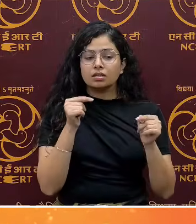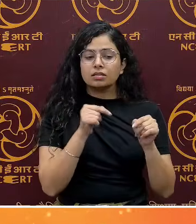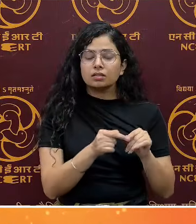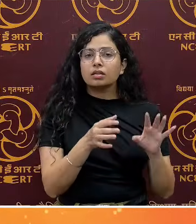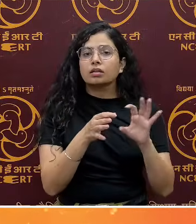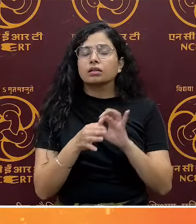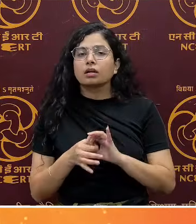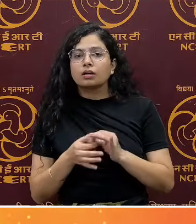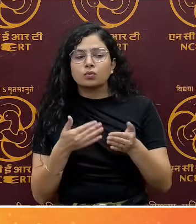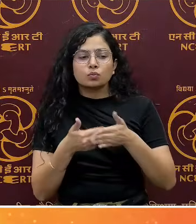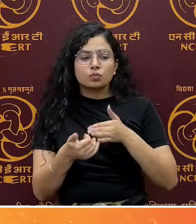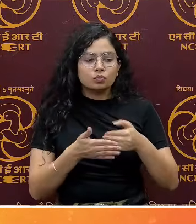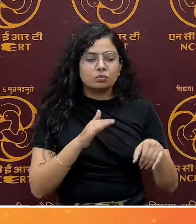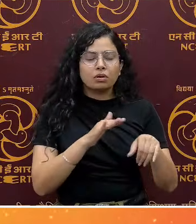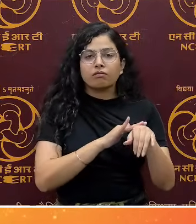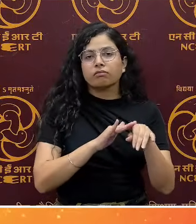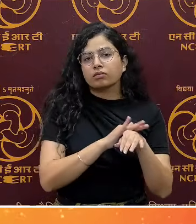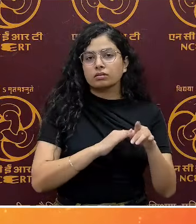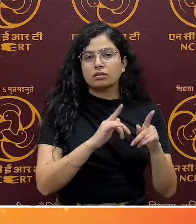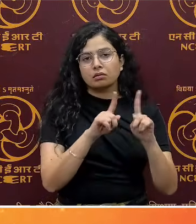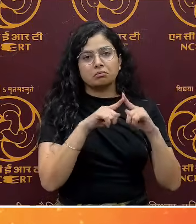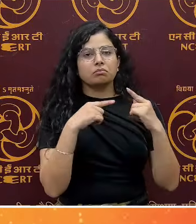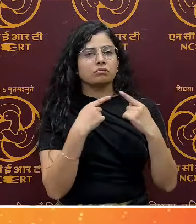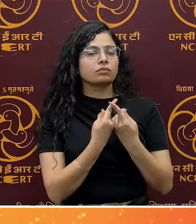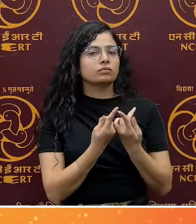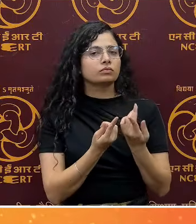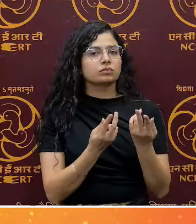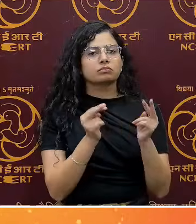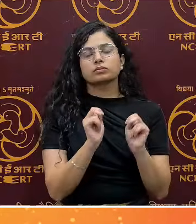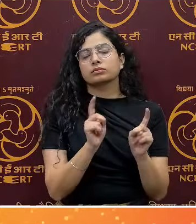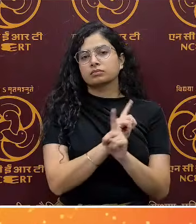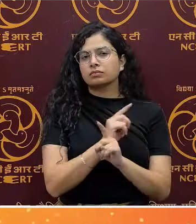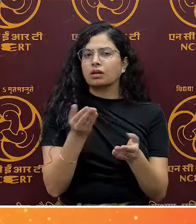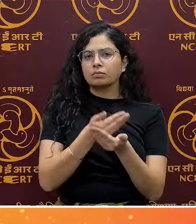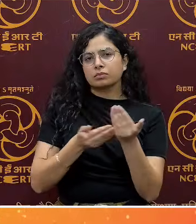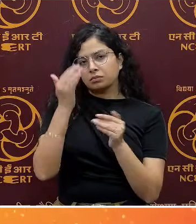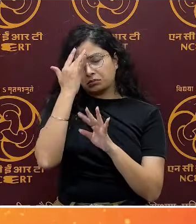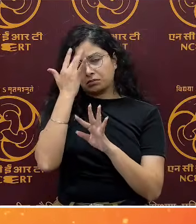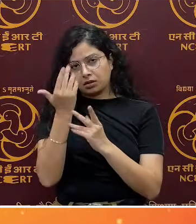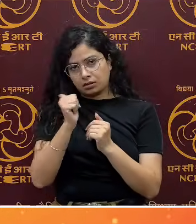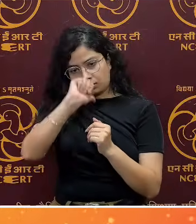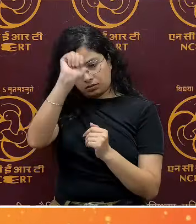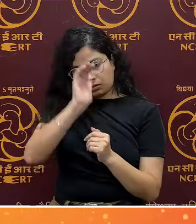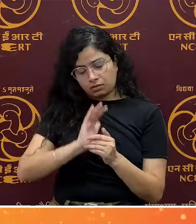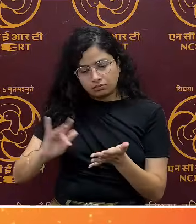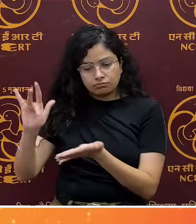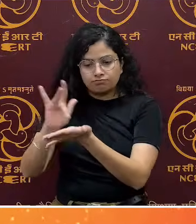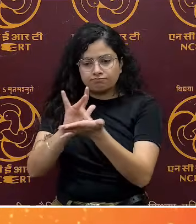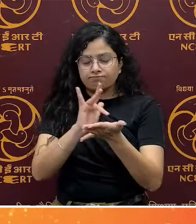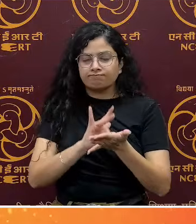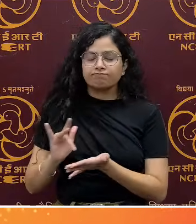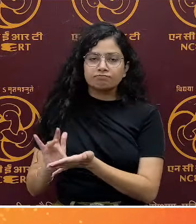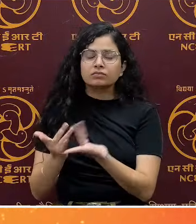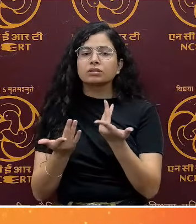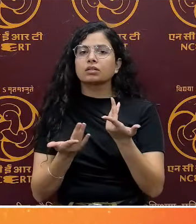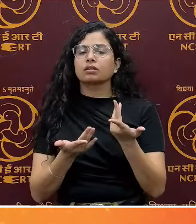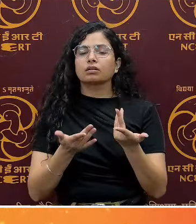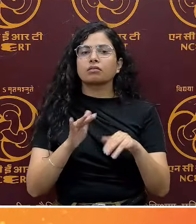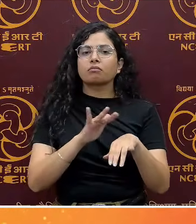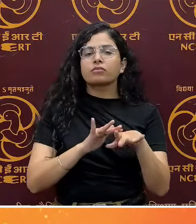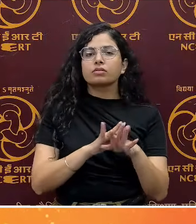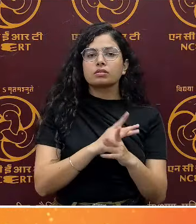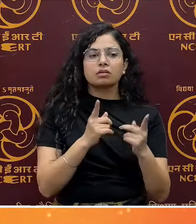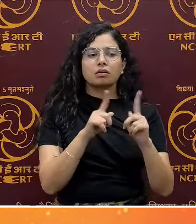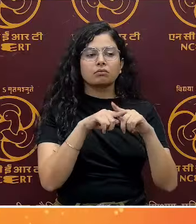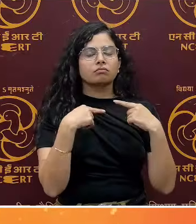physical laboratory, and as we know in our country, most of the places we don't have physical laboratories in